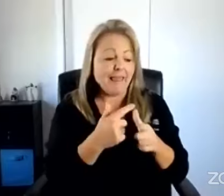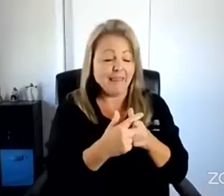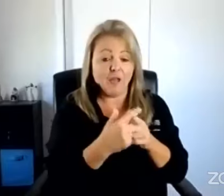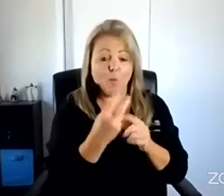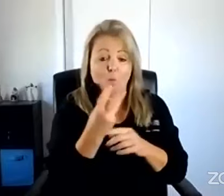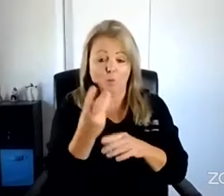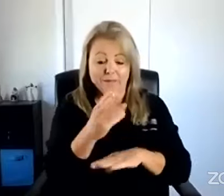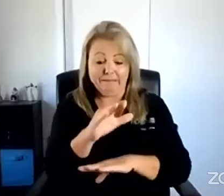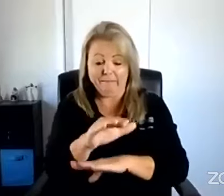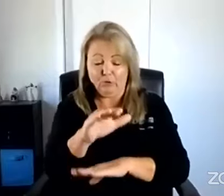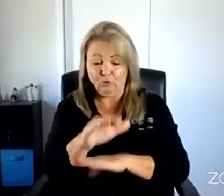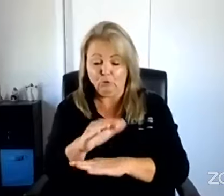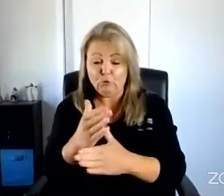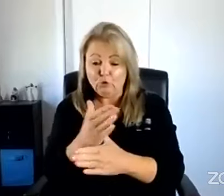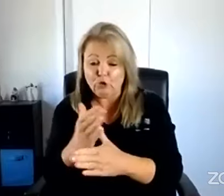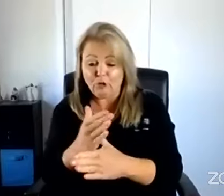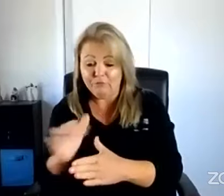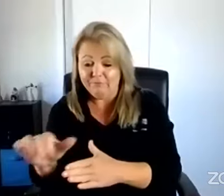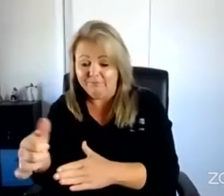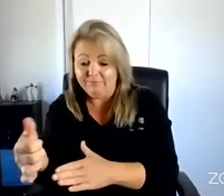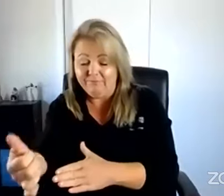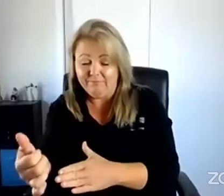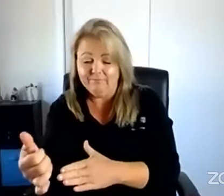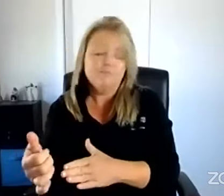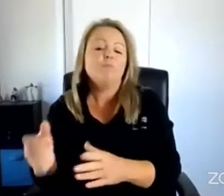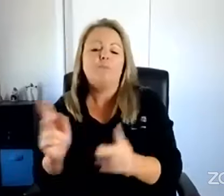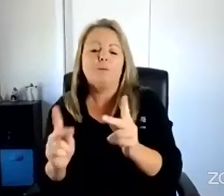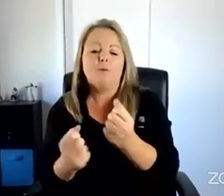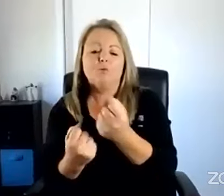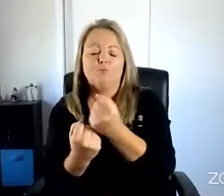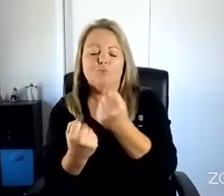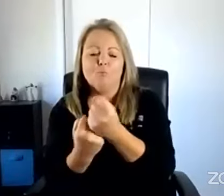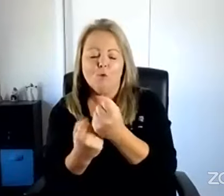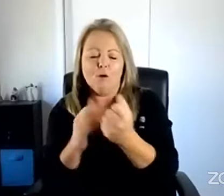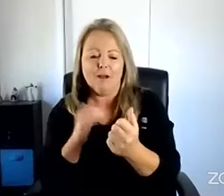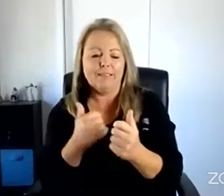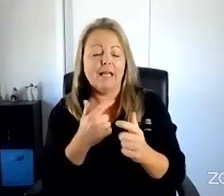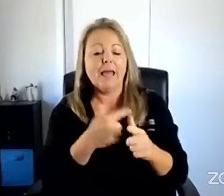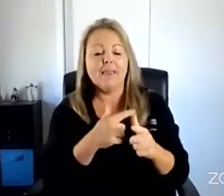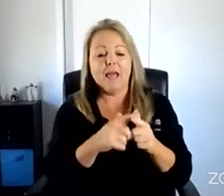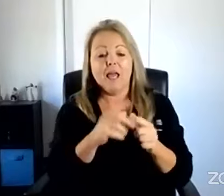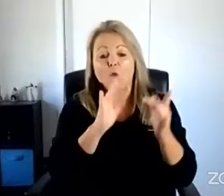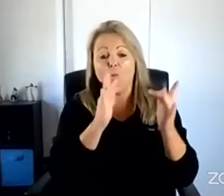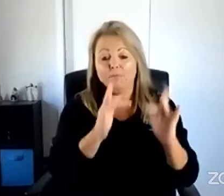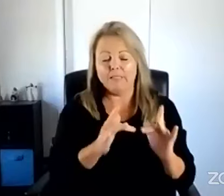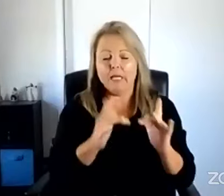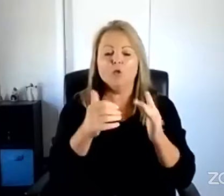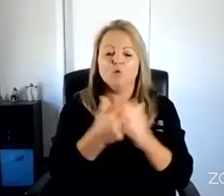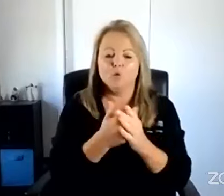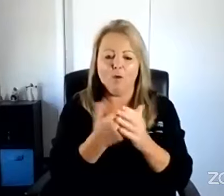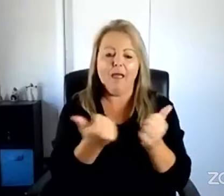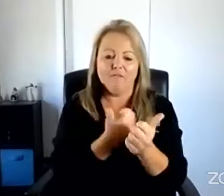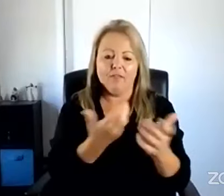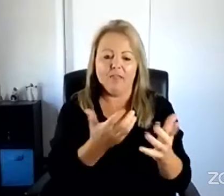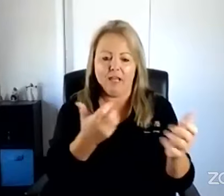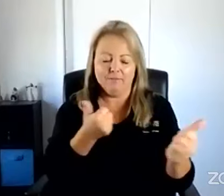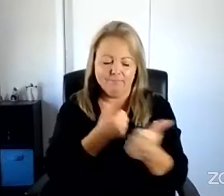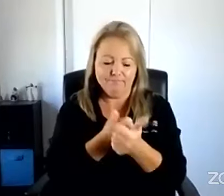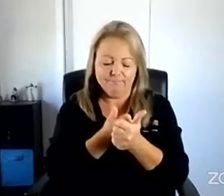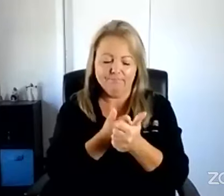Wednesday afternoons. And then all information will be updated on the website. Again, the new website address,